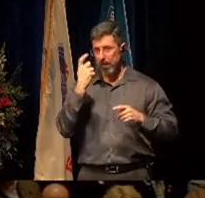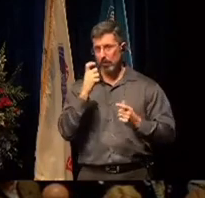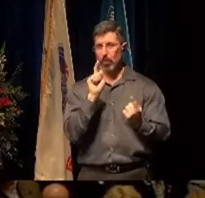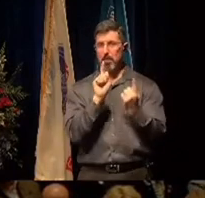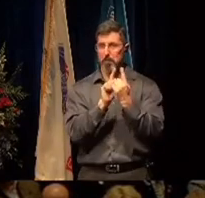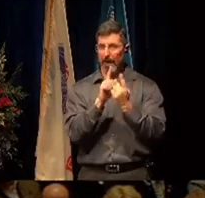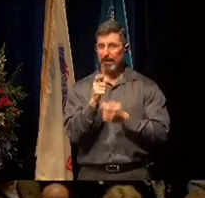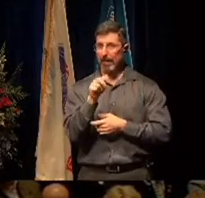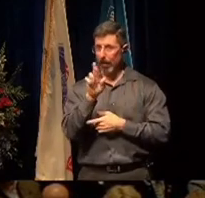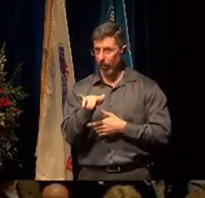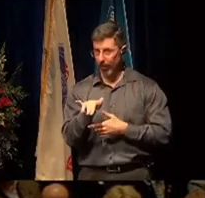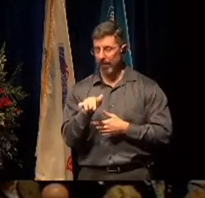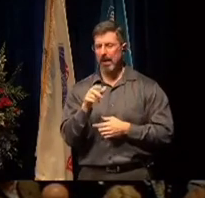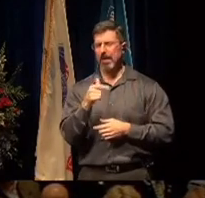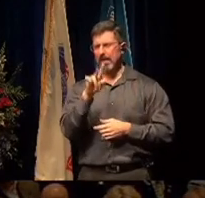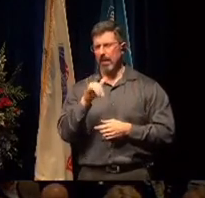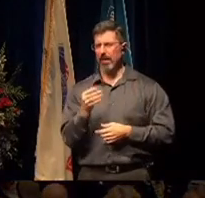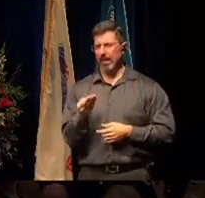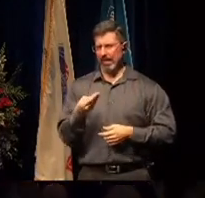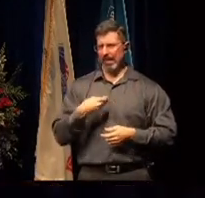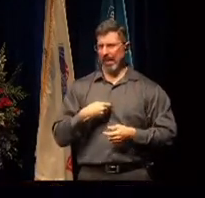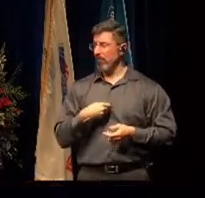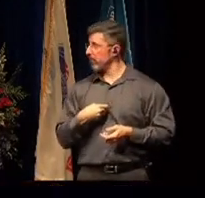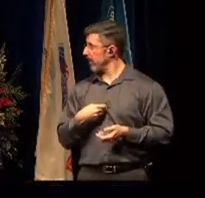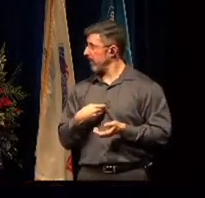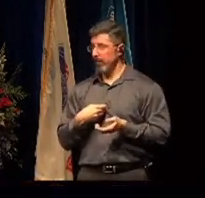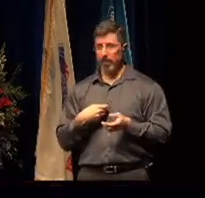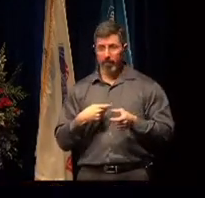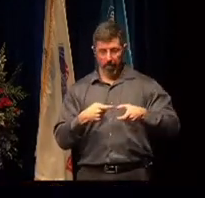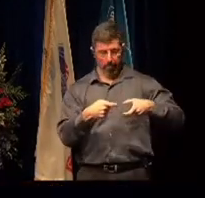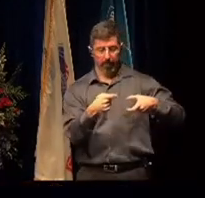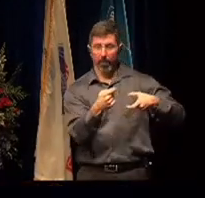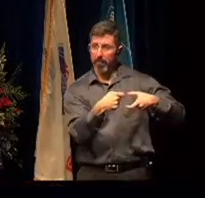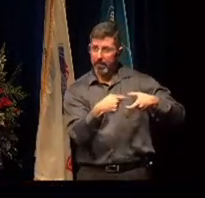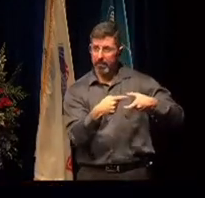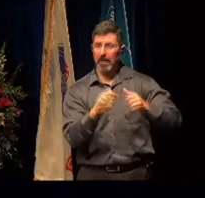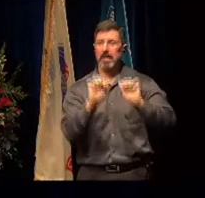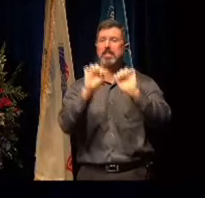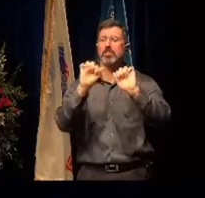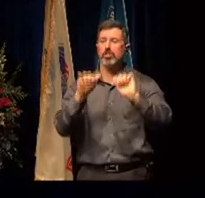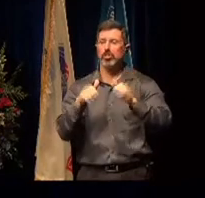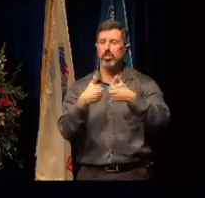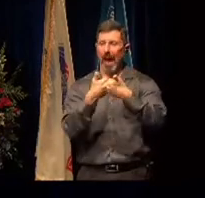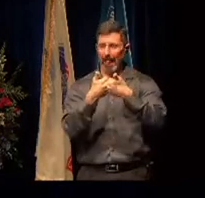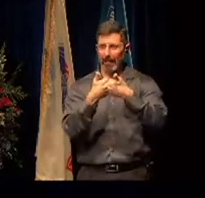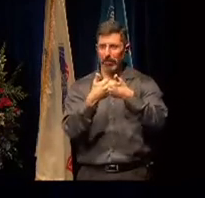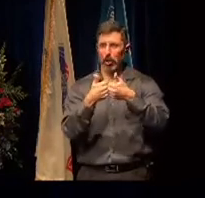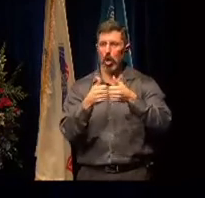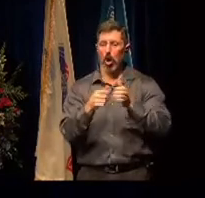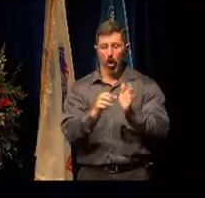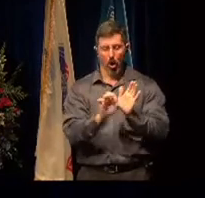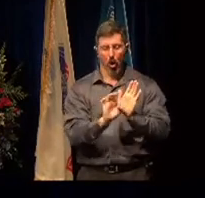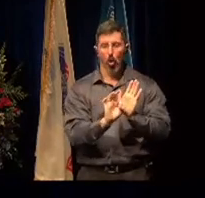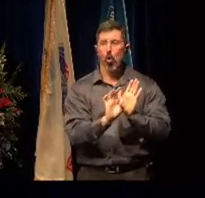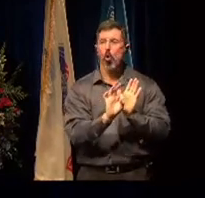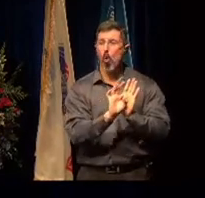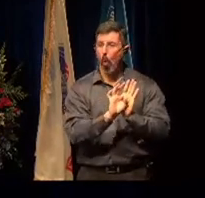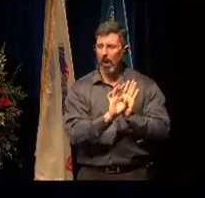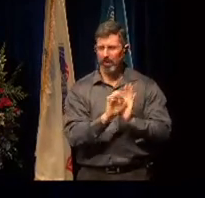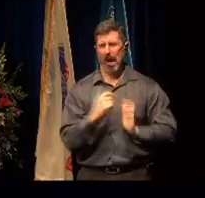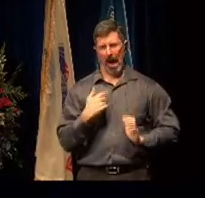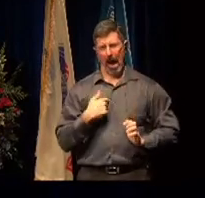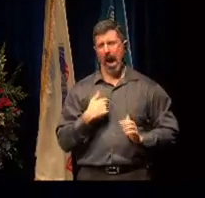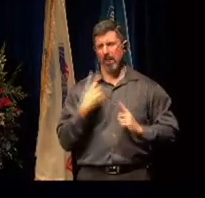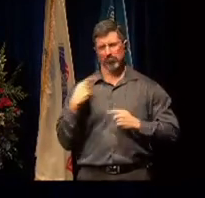Gary gave me this. It's a challenge coin. And I've been blessed to receive a number of challenge coins over the